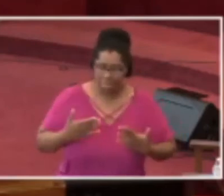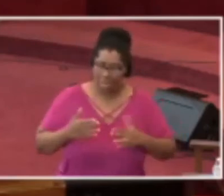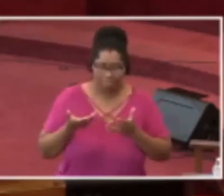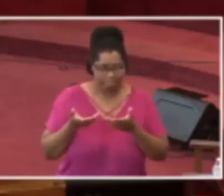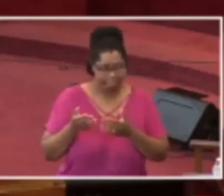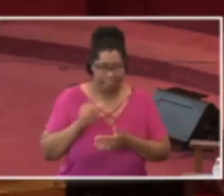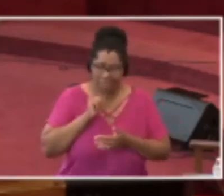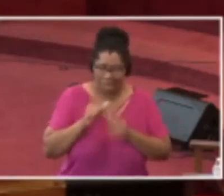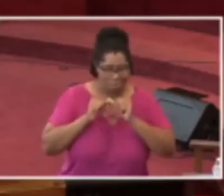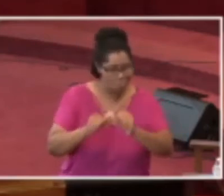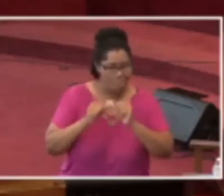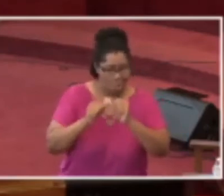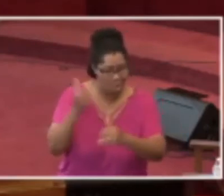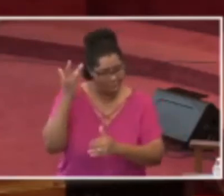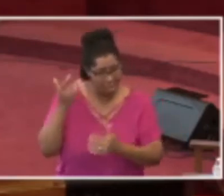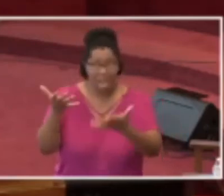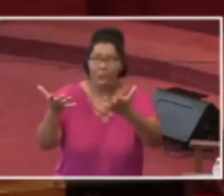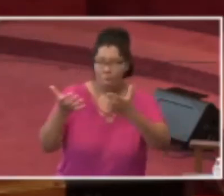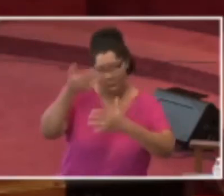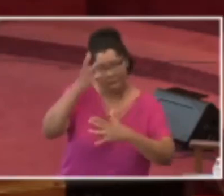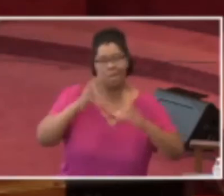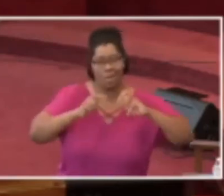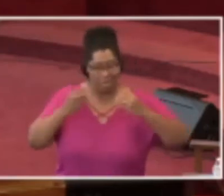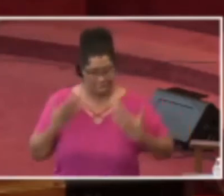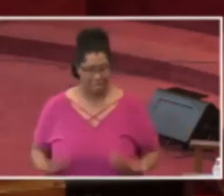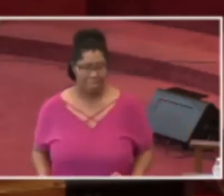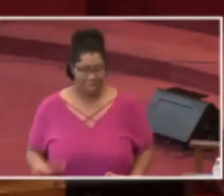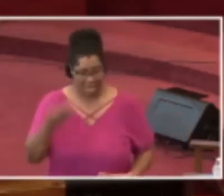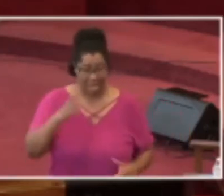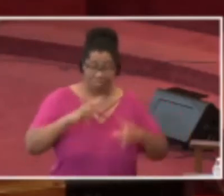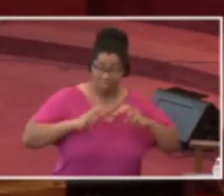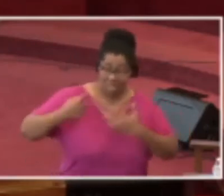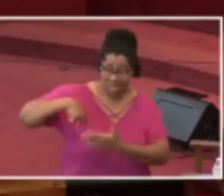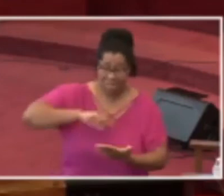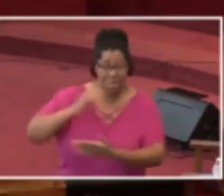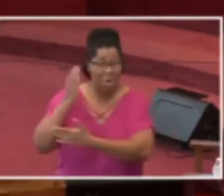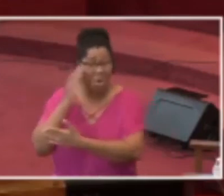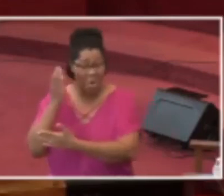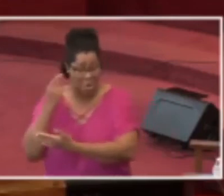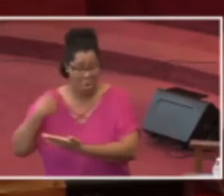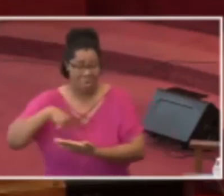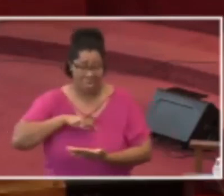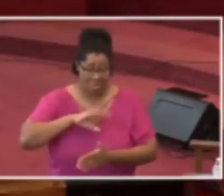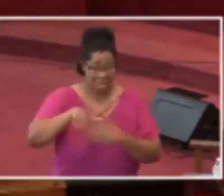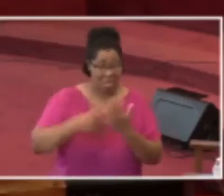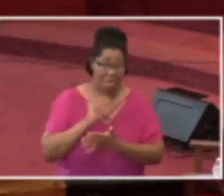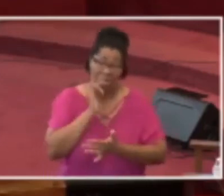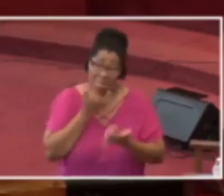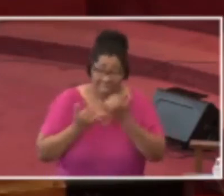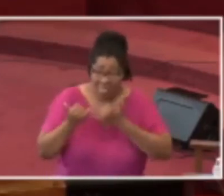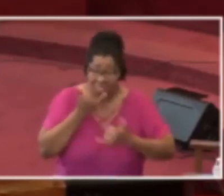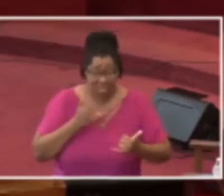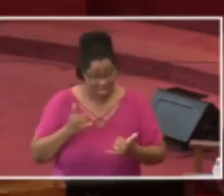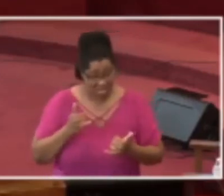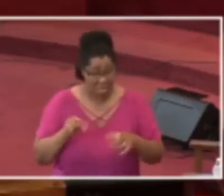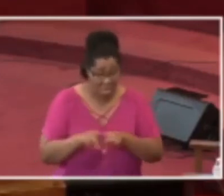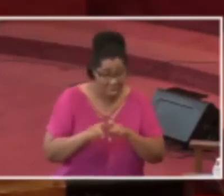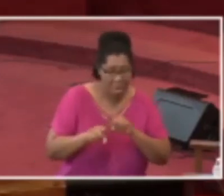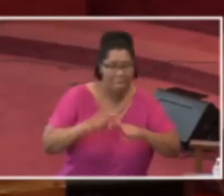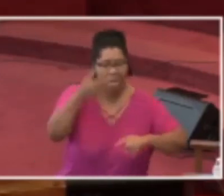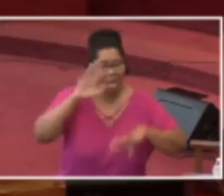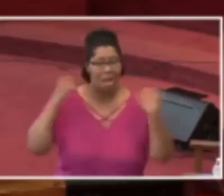not want it any other way. And because God searches us, he knows us, flaws and all. And because he loves